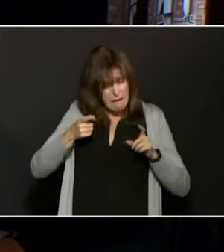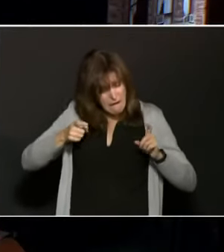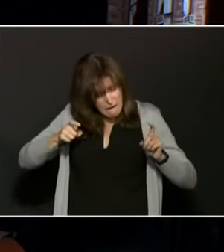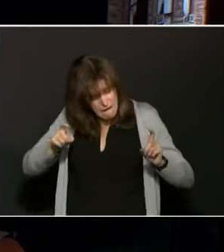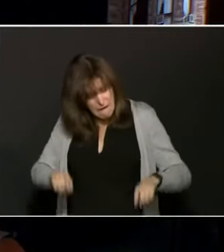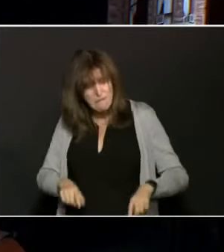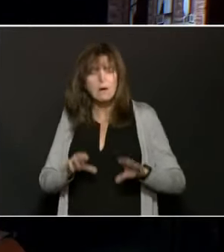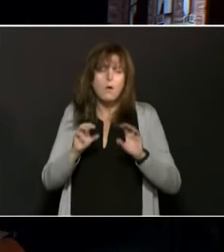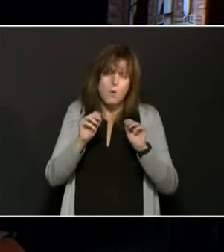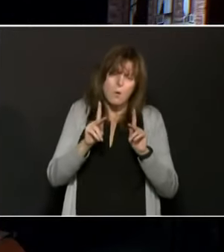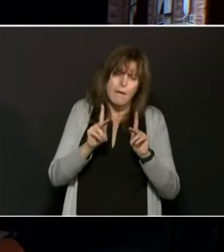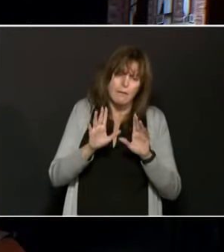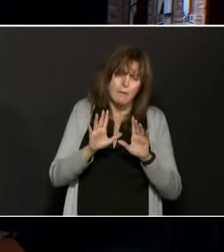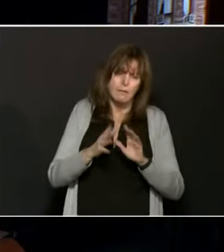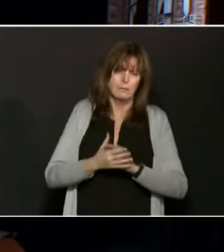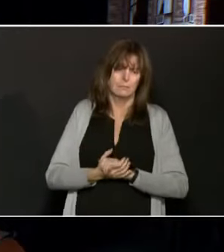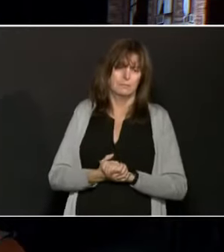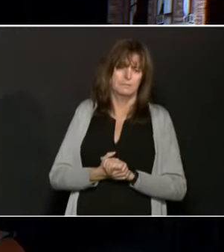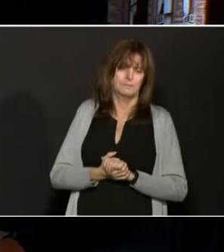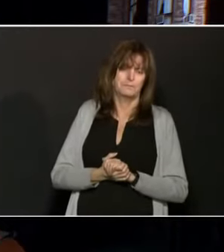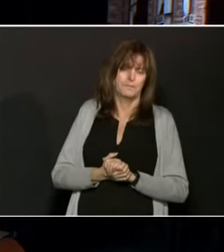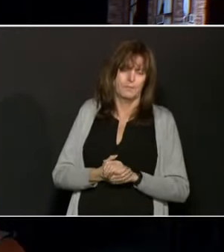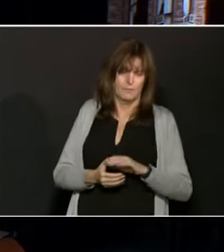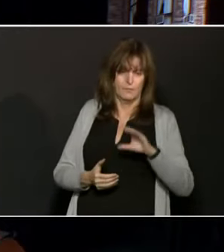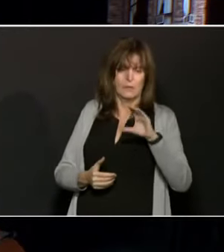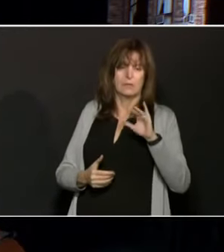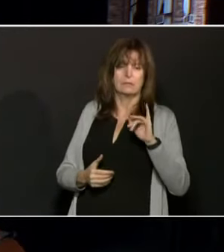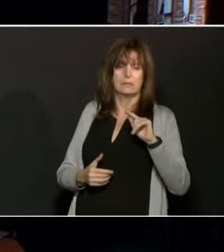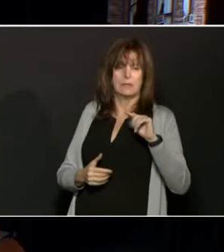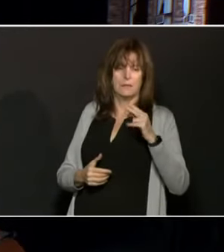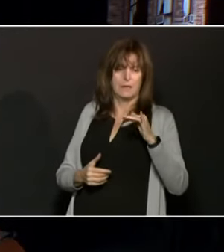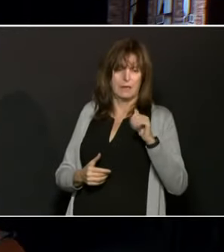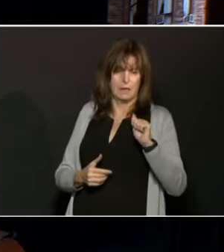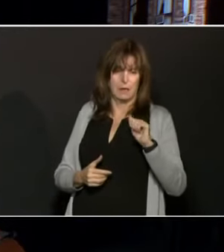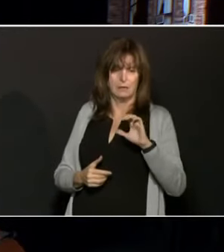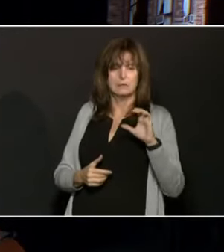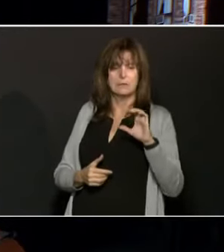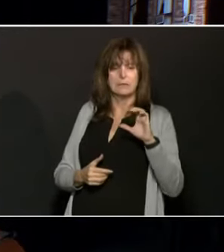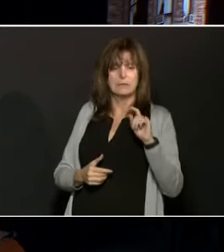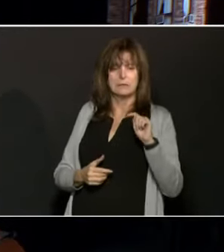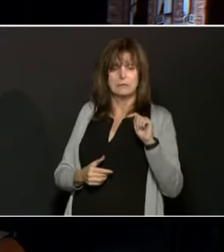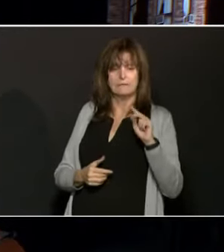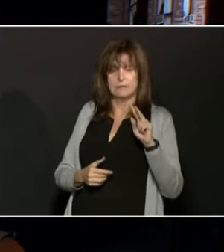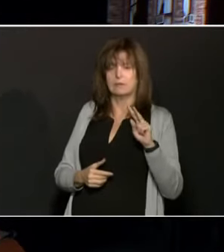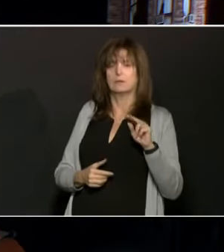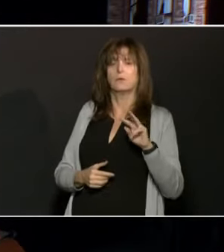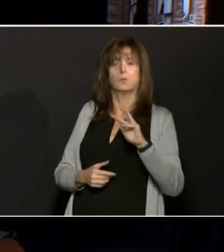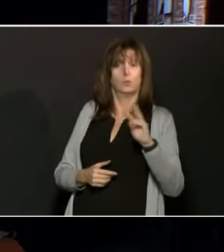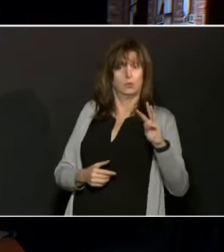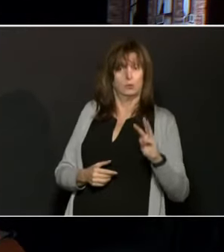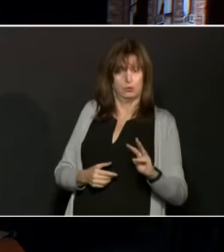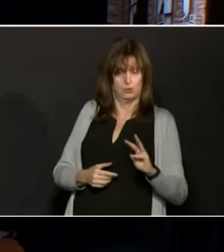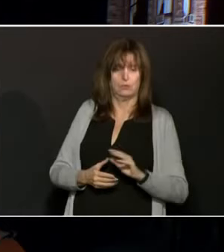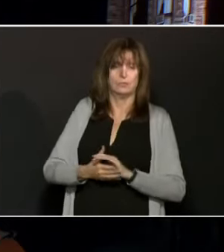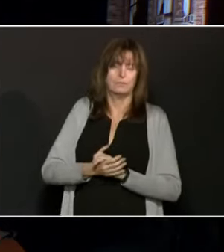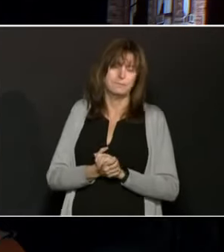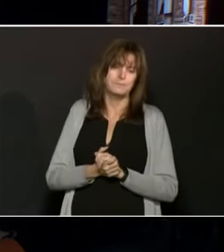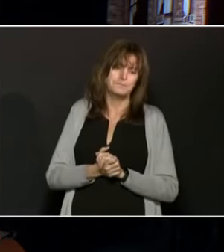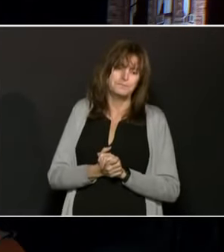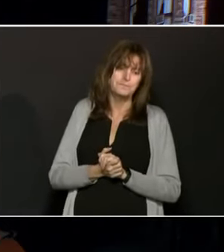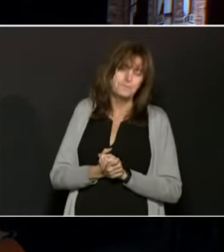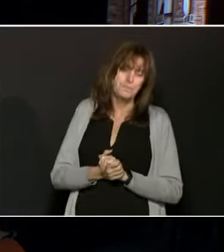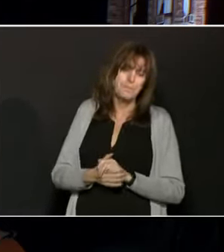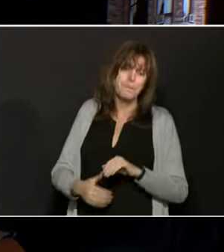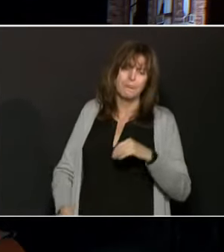at CTV News Windsor. Please go ahead. Good afternoon. Thanks for taking my question. I just wanted to ask more about